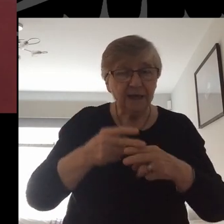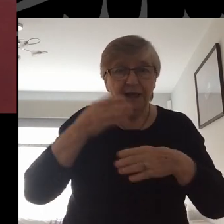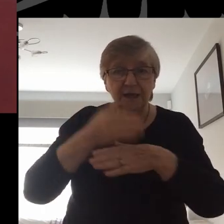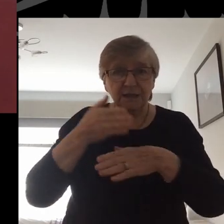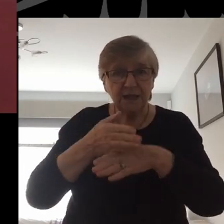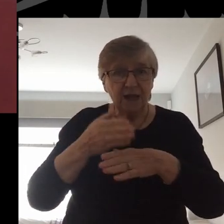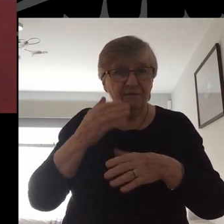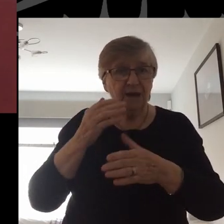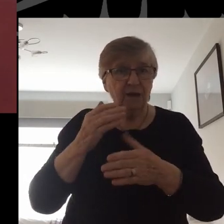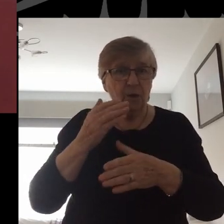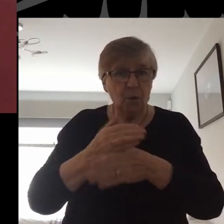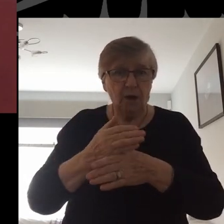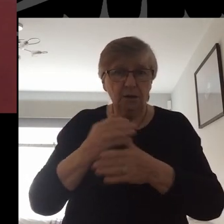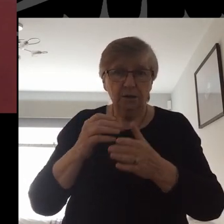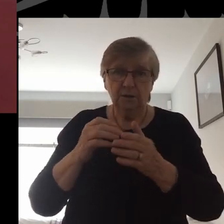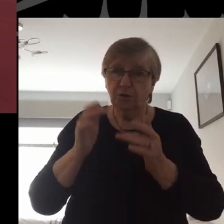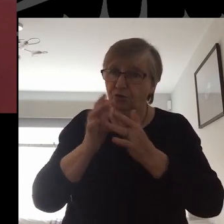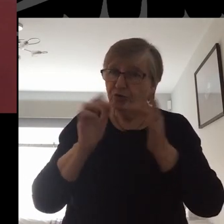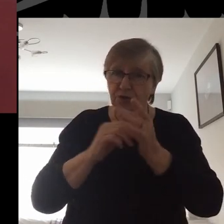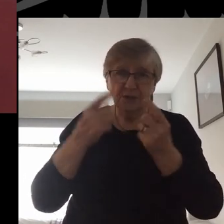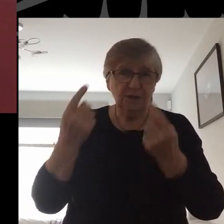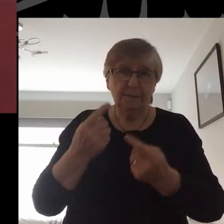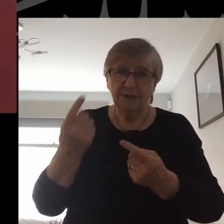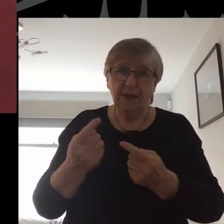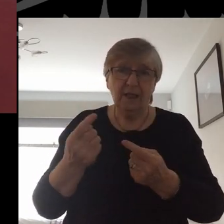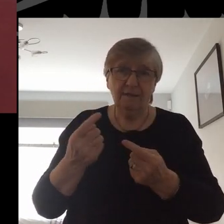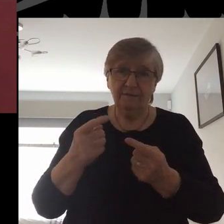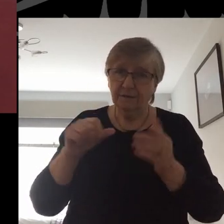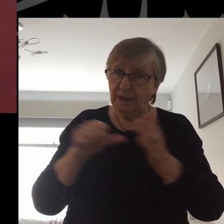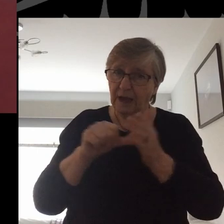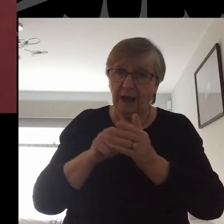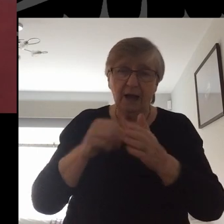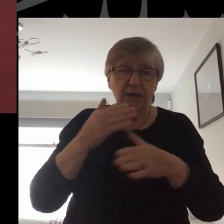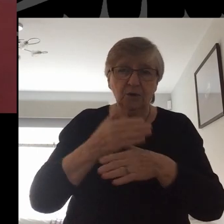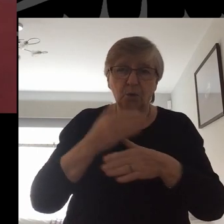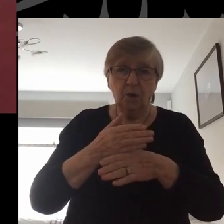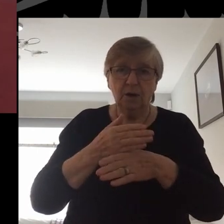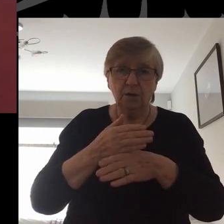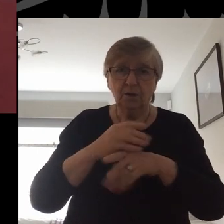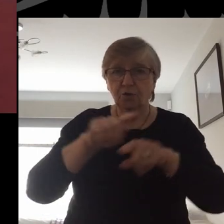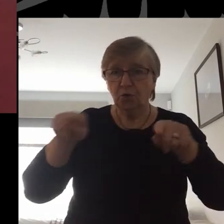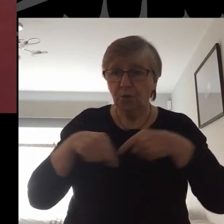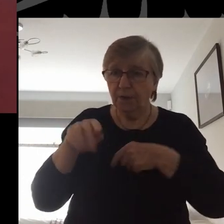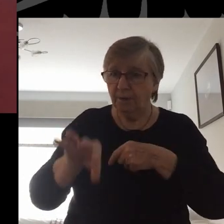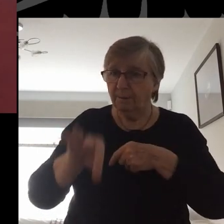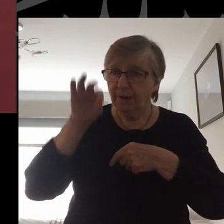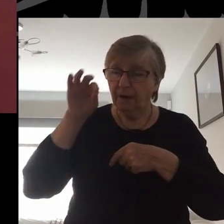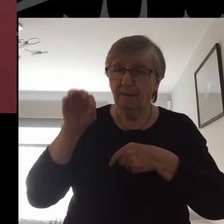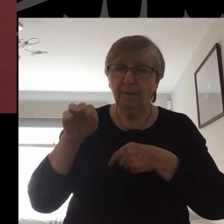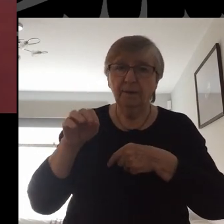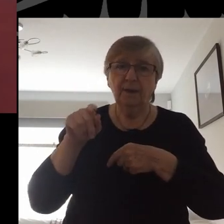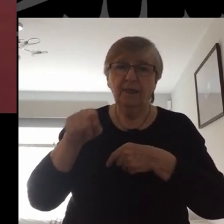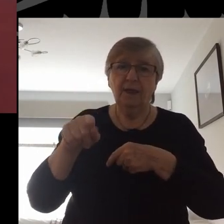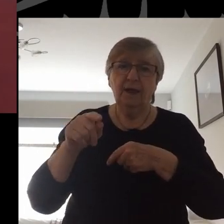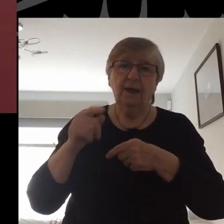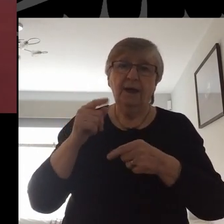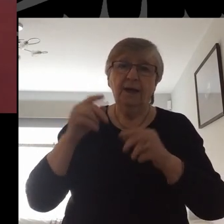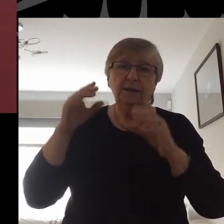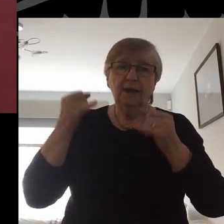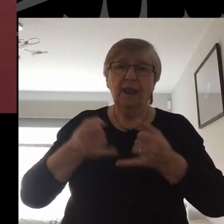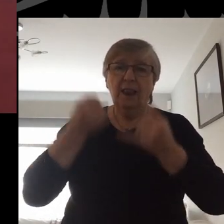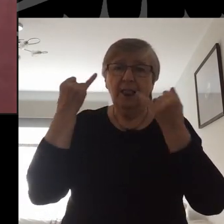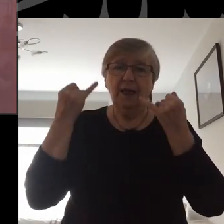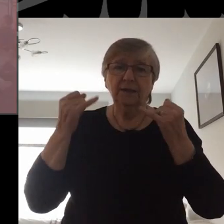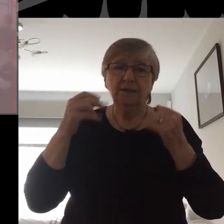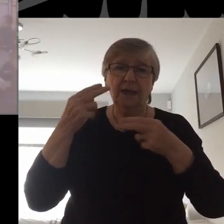was hard. Jesus himself modeled that for us. And so we pick up that theme in our closing praise, "Will you come